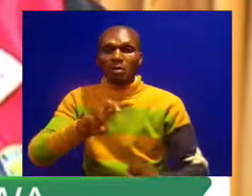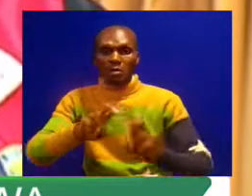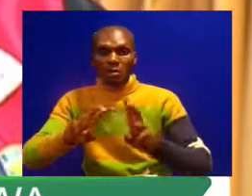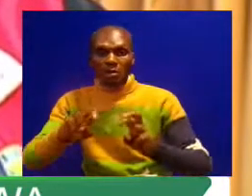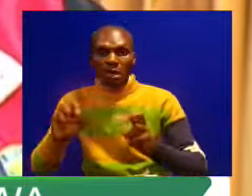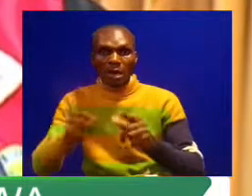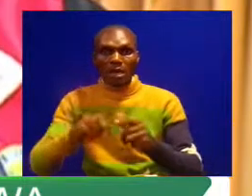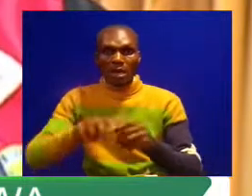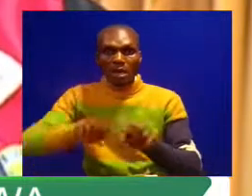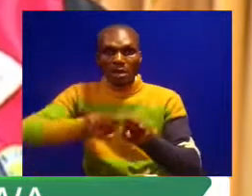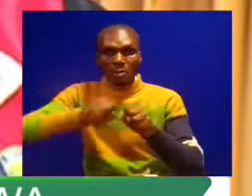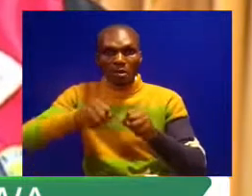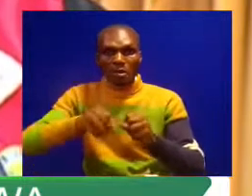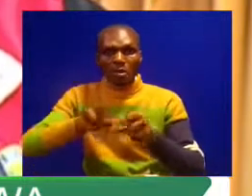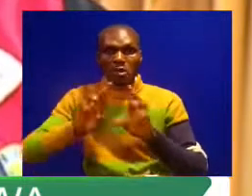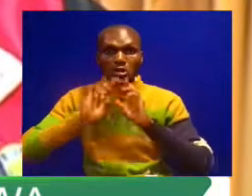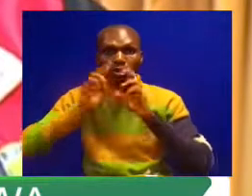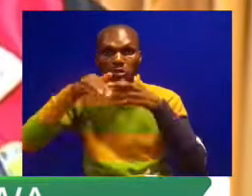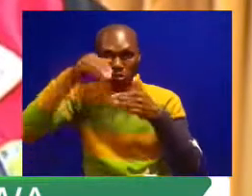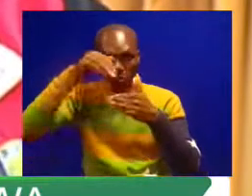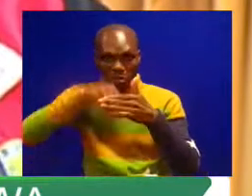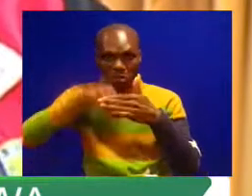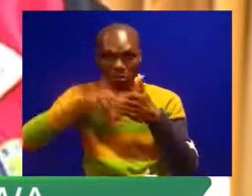with the result contained therein.